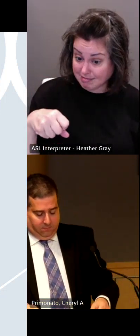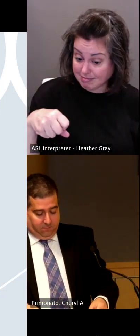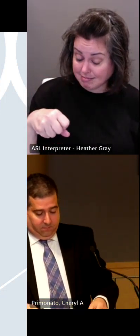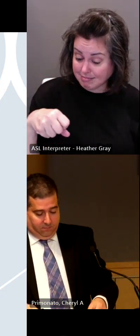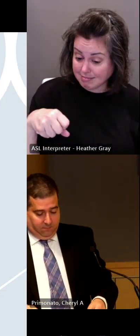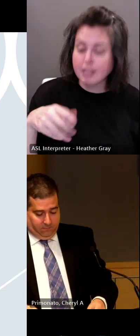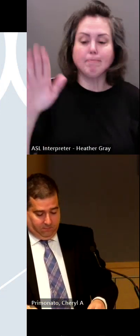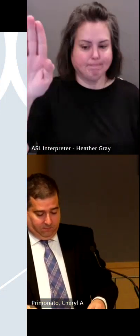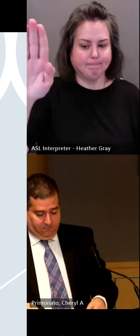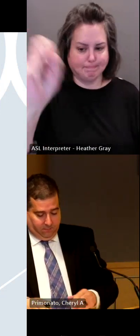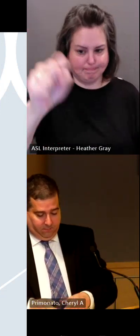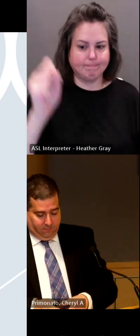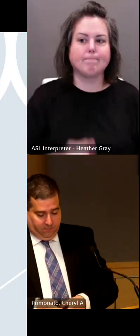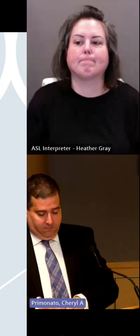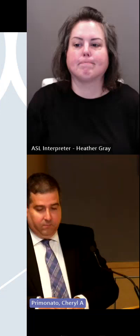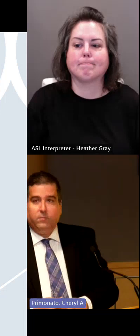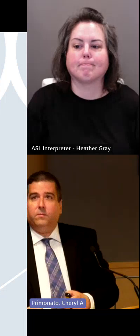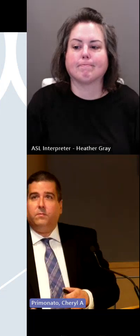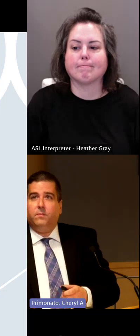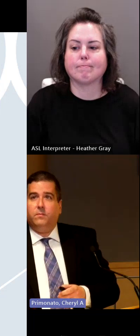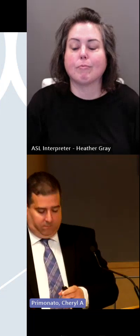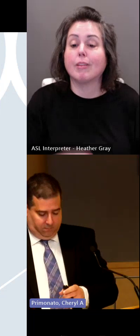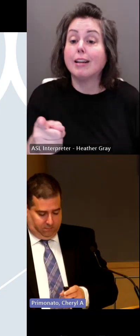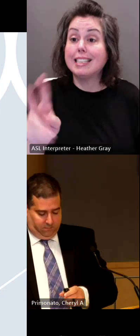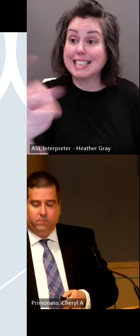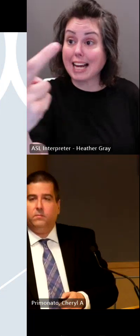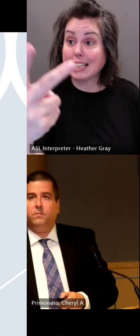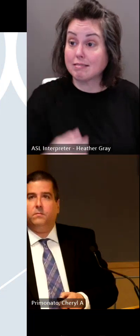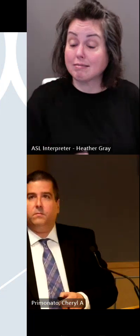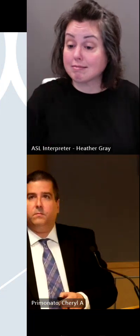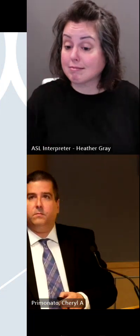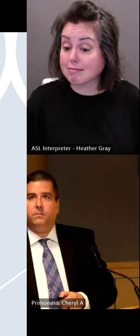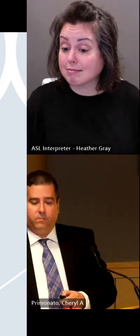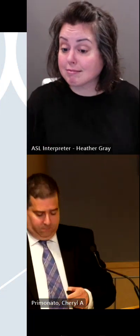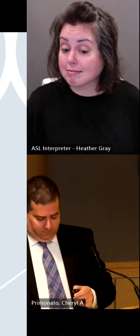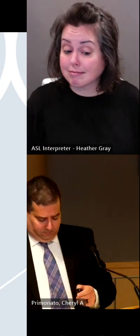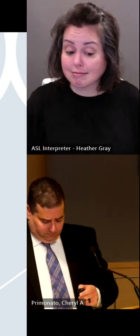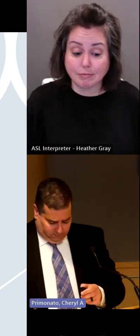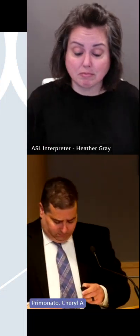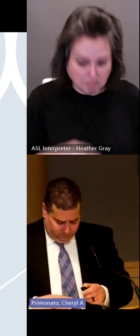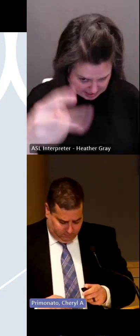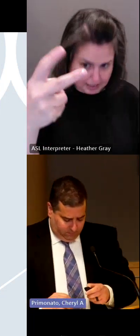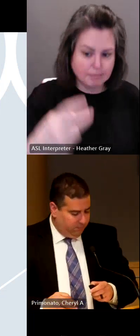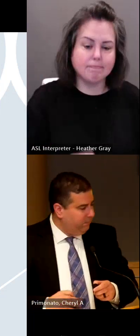So moved. Is there a second? Second.